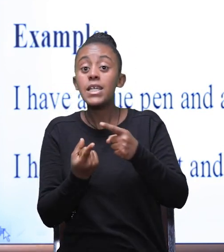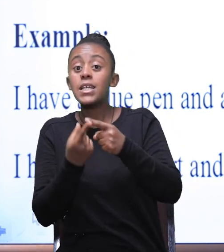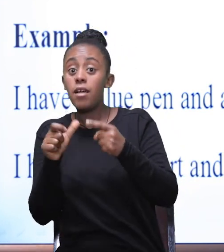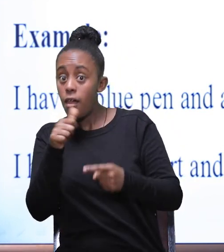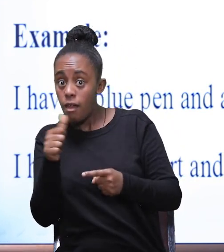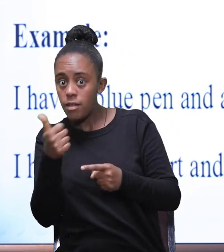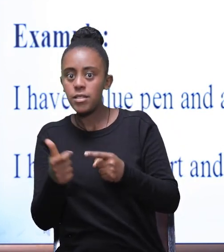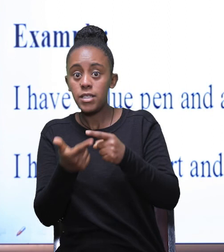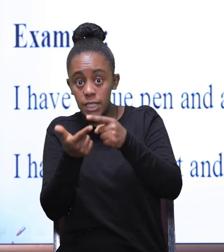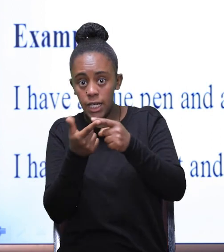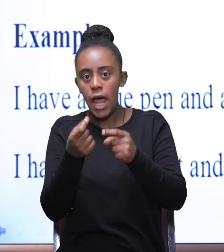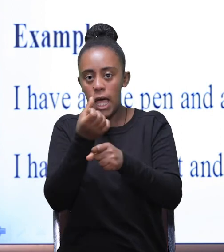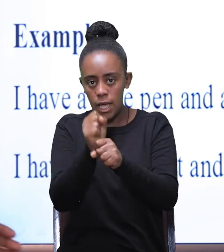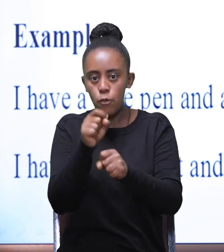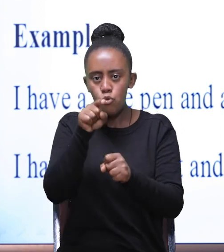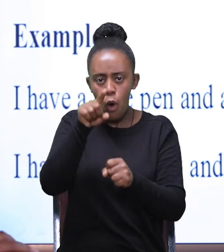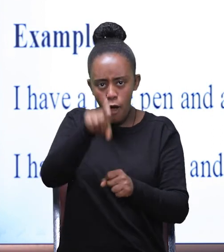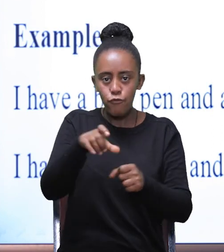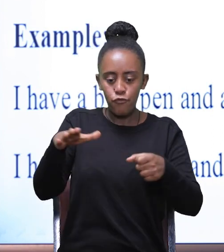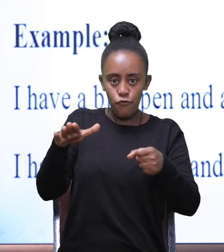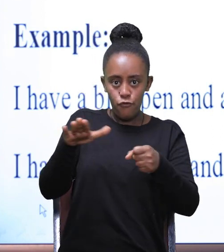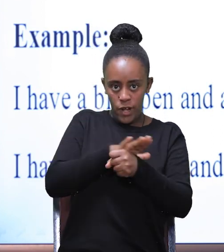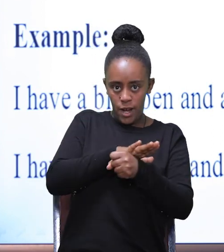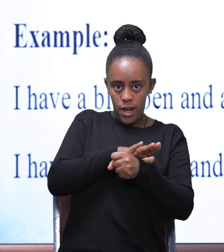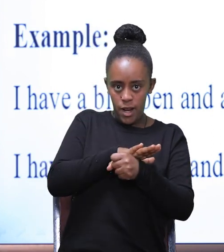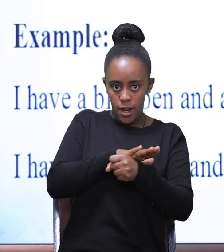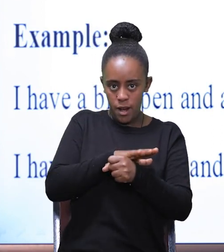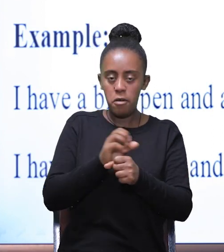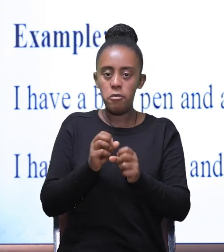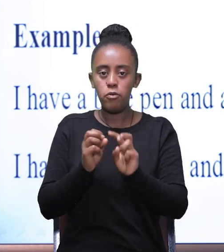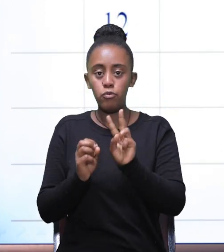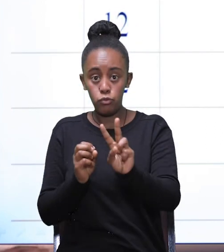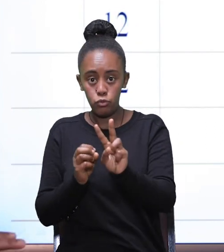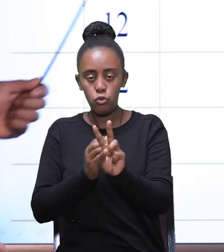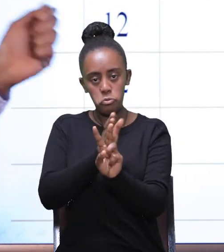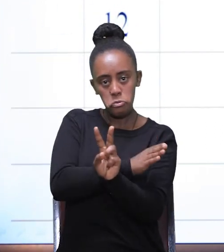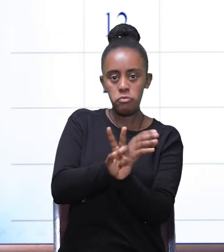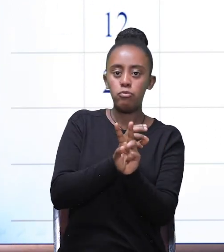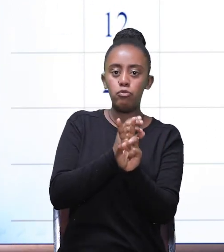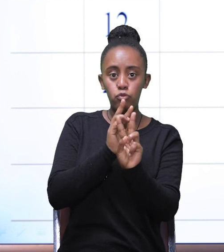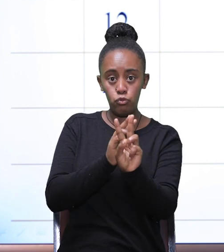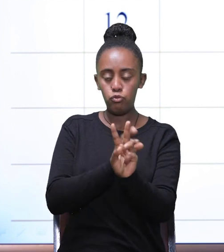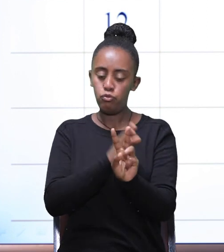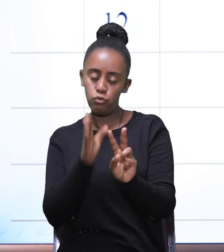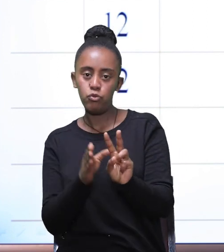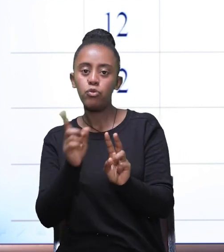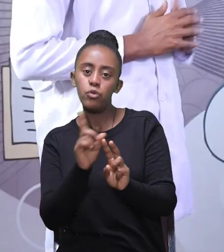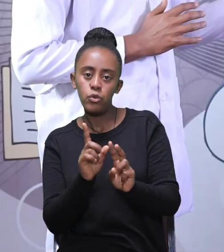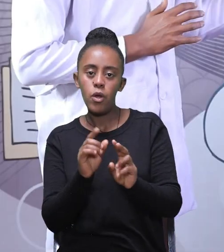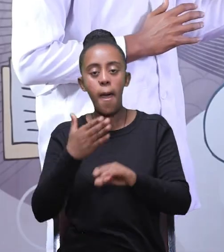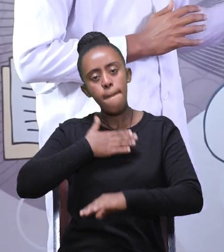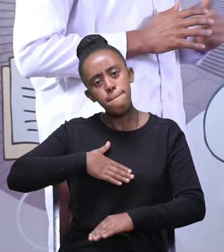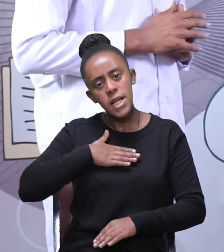is what? You have to fill the missing numbers. You have to fill the missing numbers.